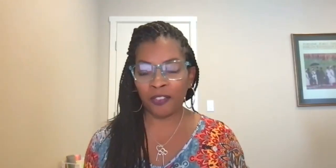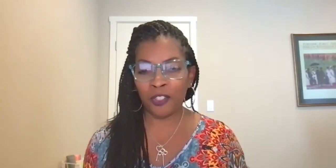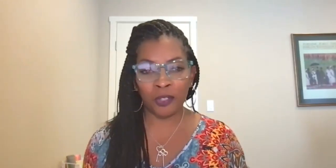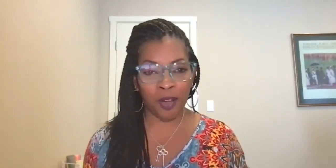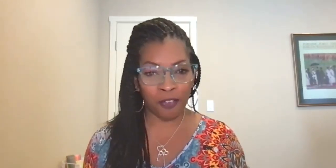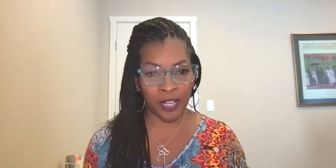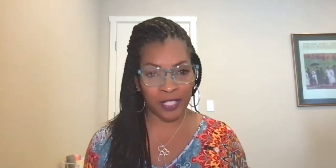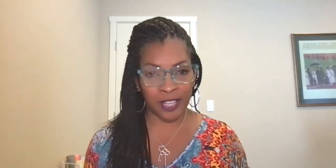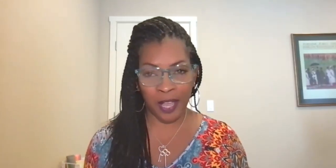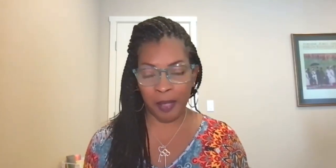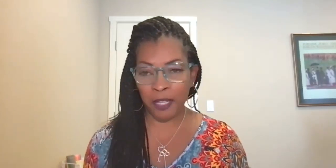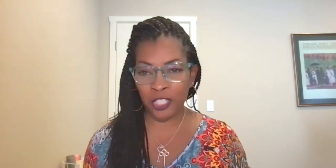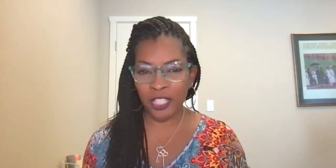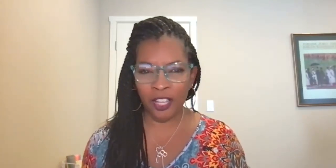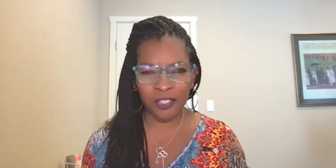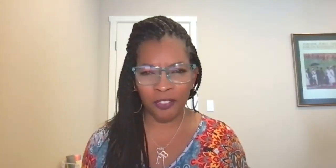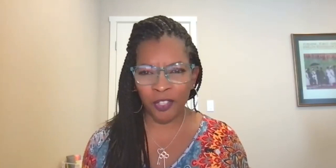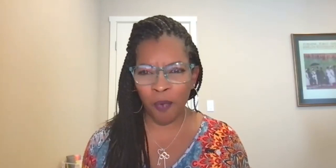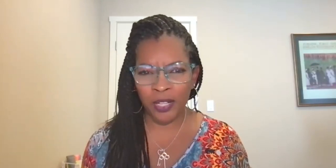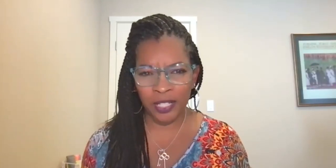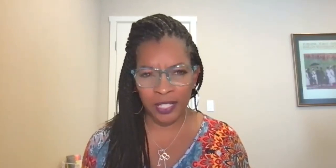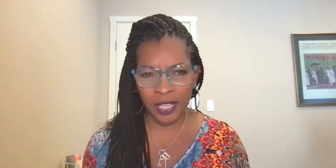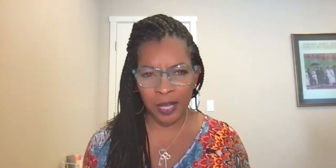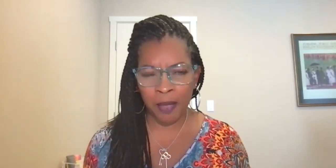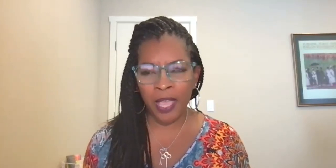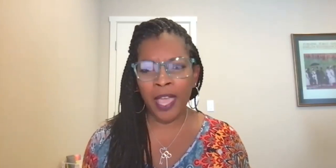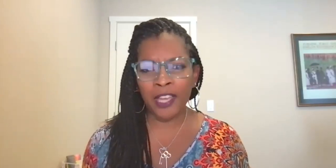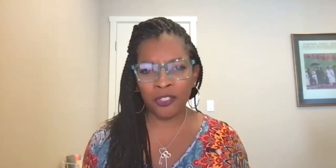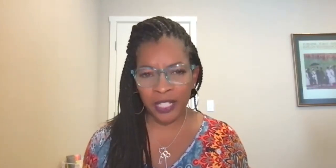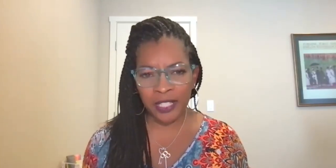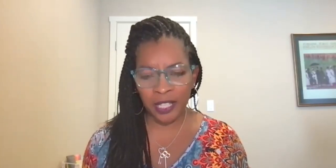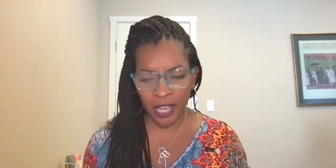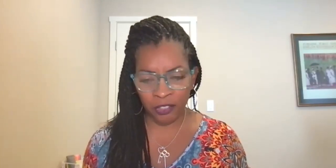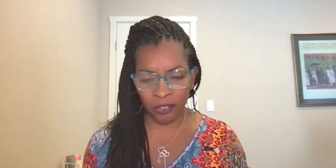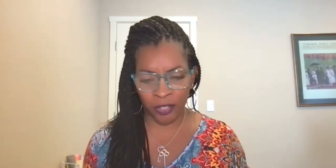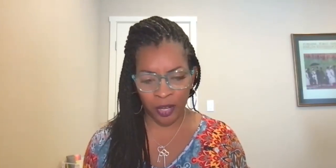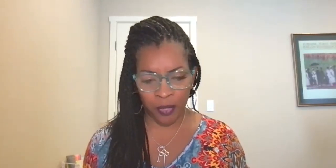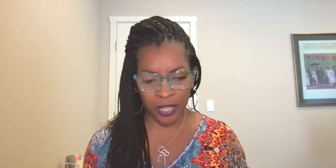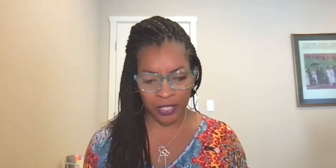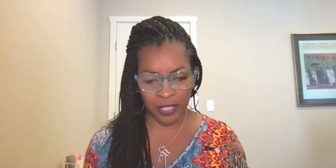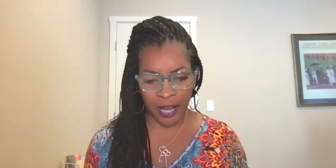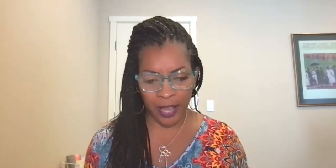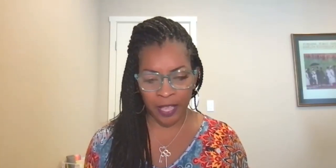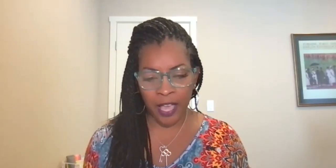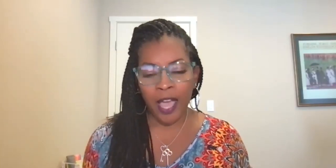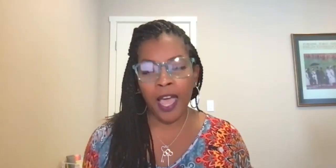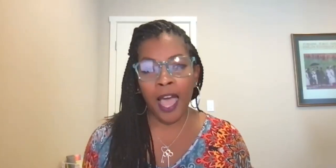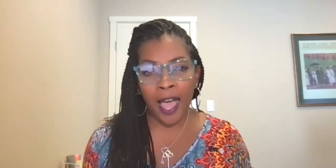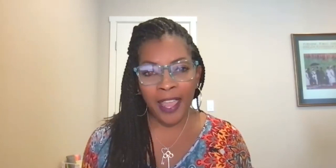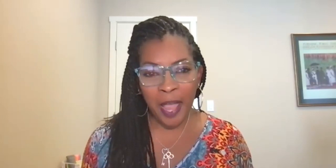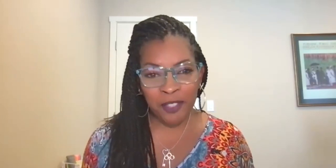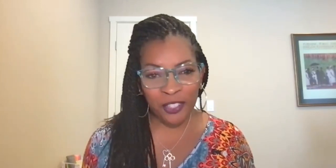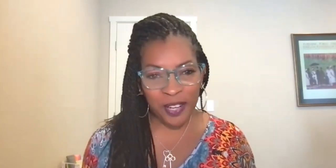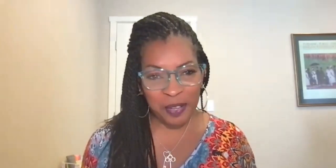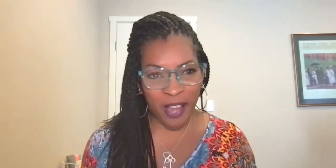for future reference. But just also if you want to skim as you're listening and you're learning with us today.